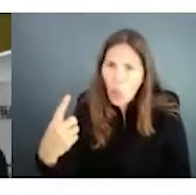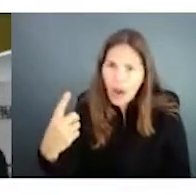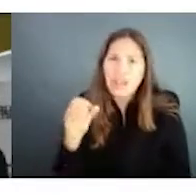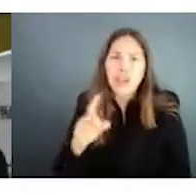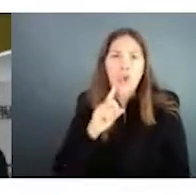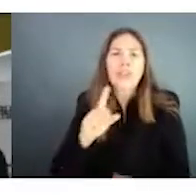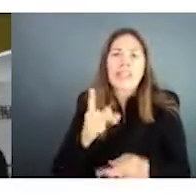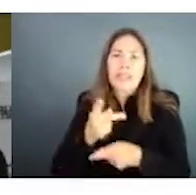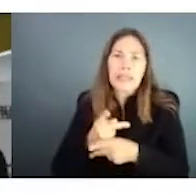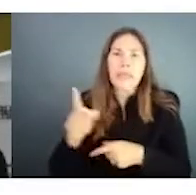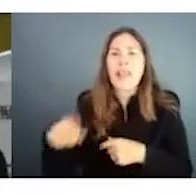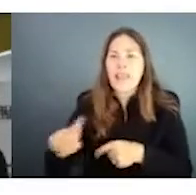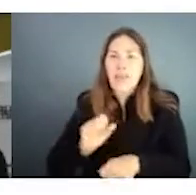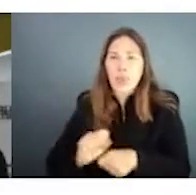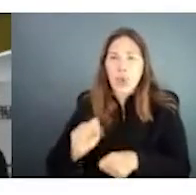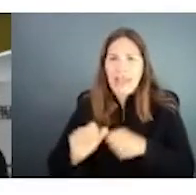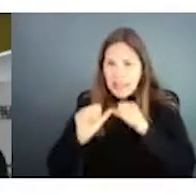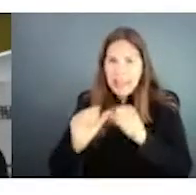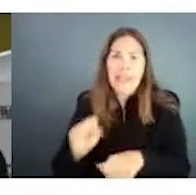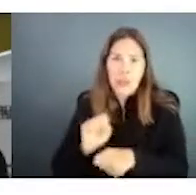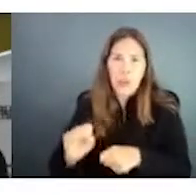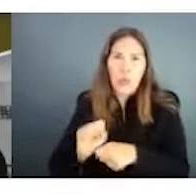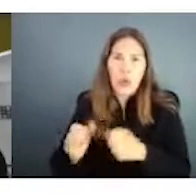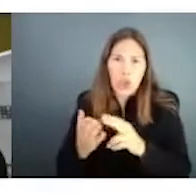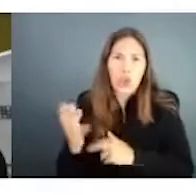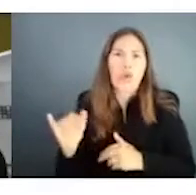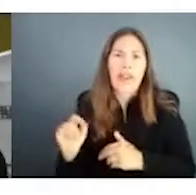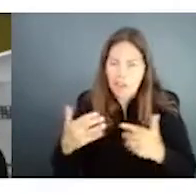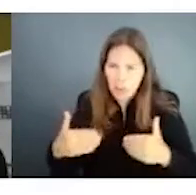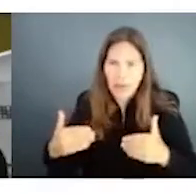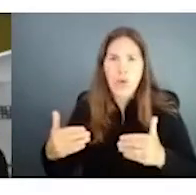them working, right? Just got to keep them moving forward.